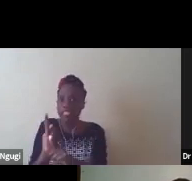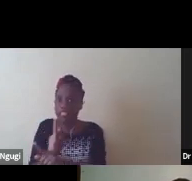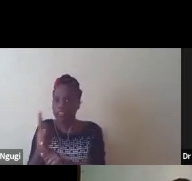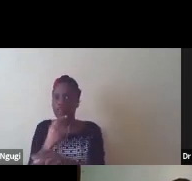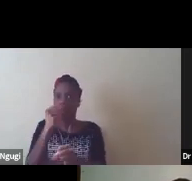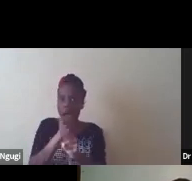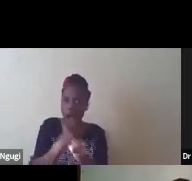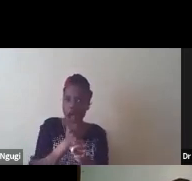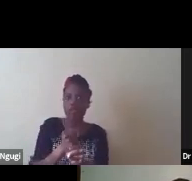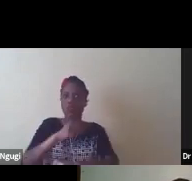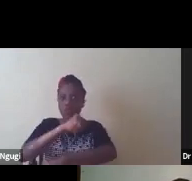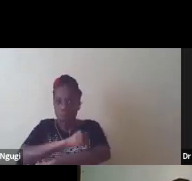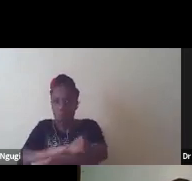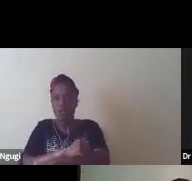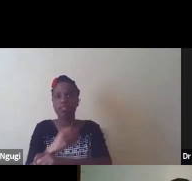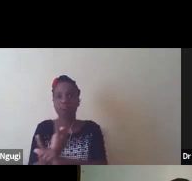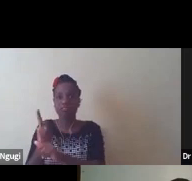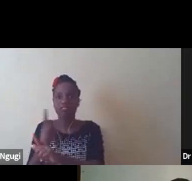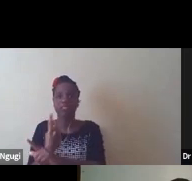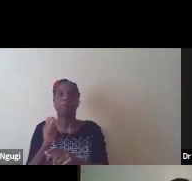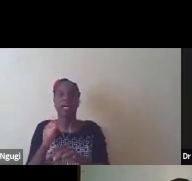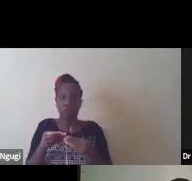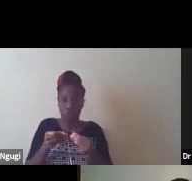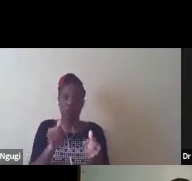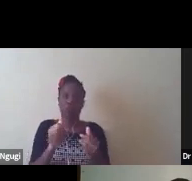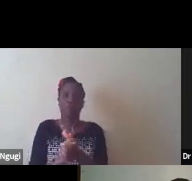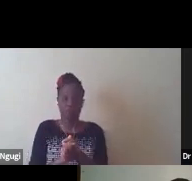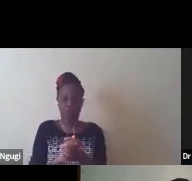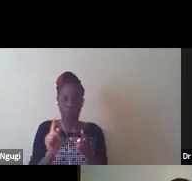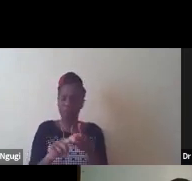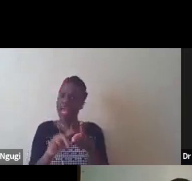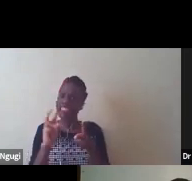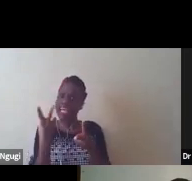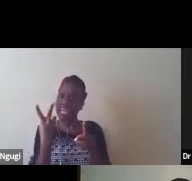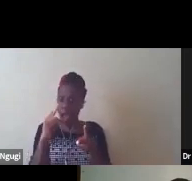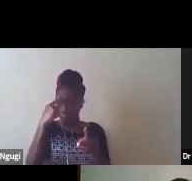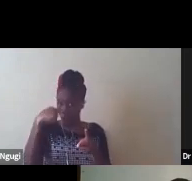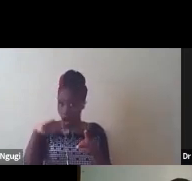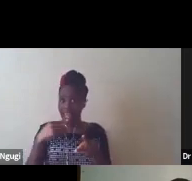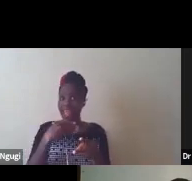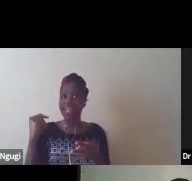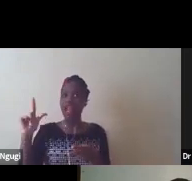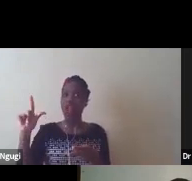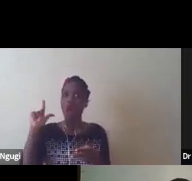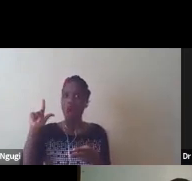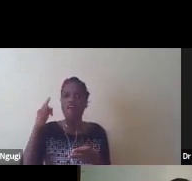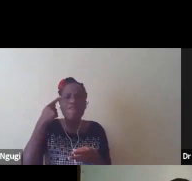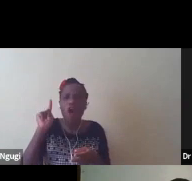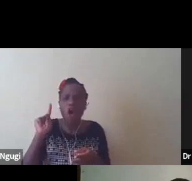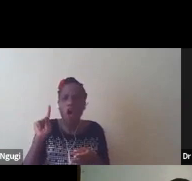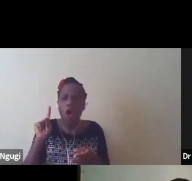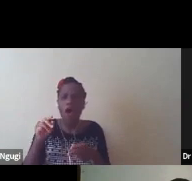The second thing is, do we have the policies and registrations which can create an